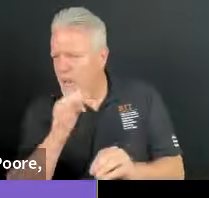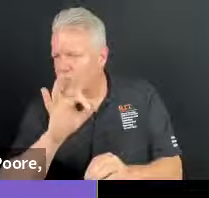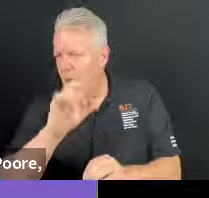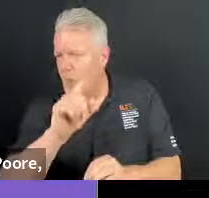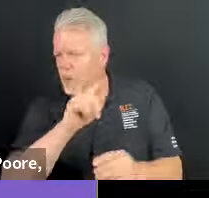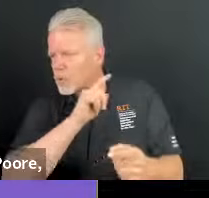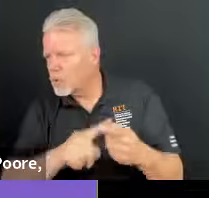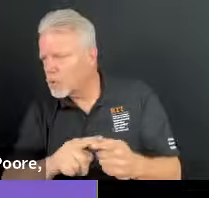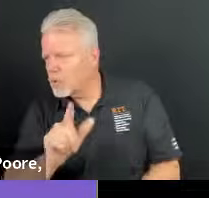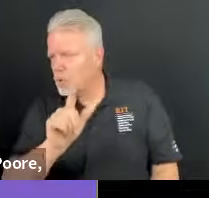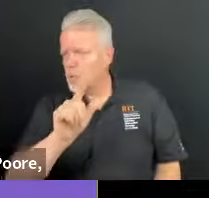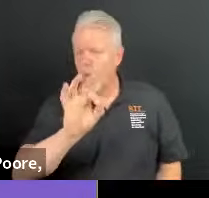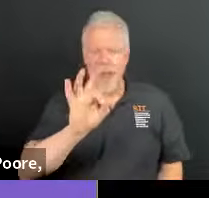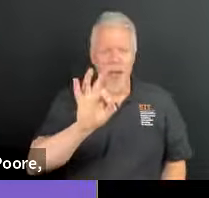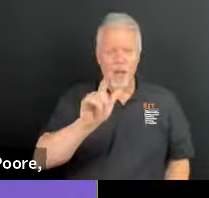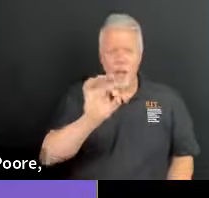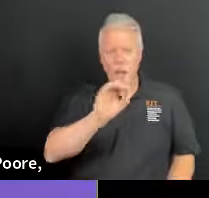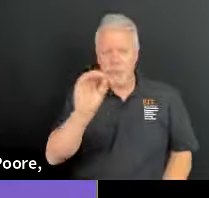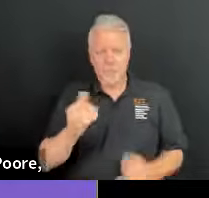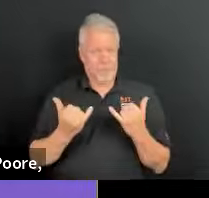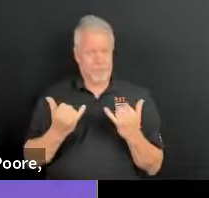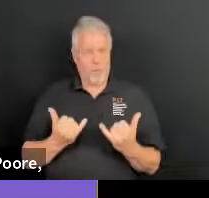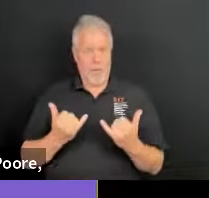51% down to